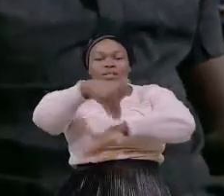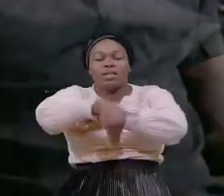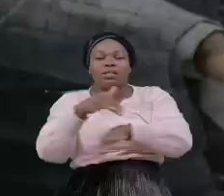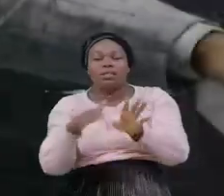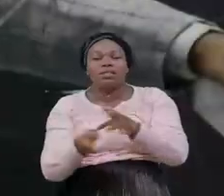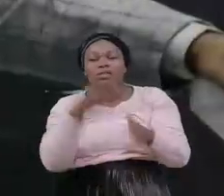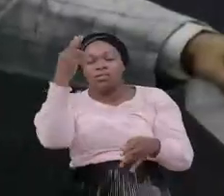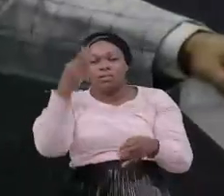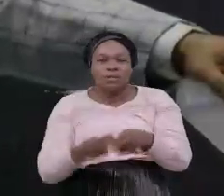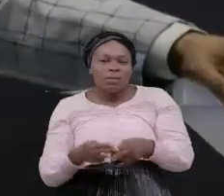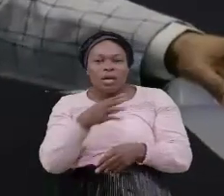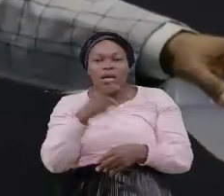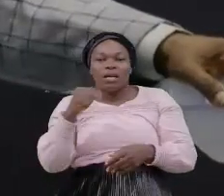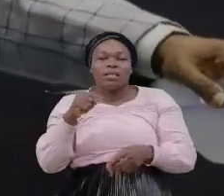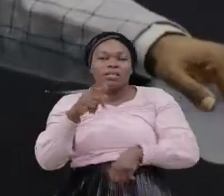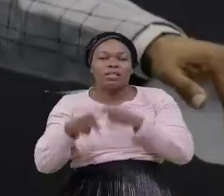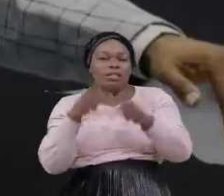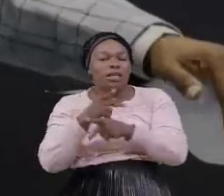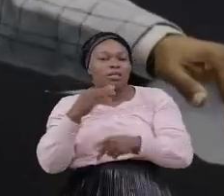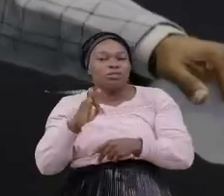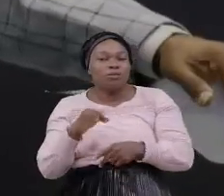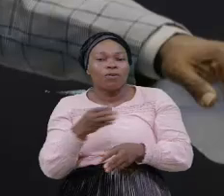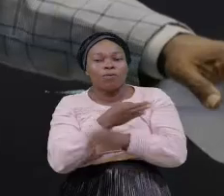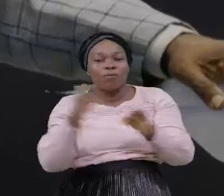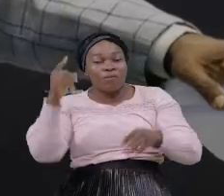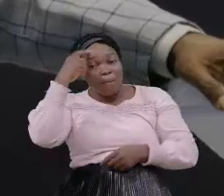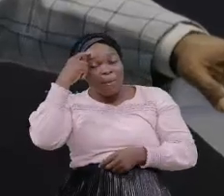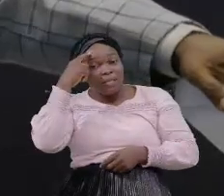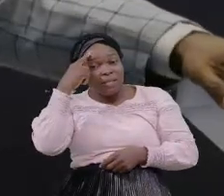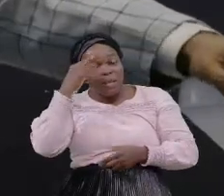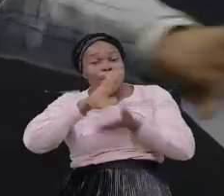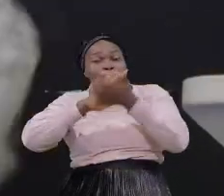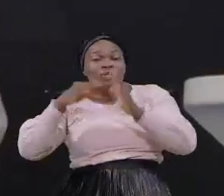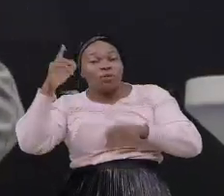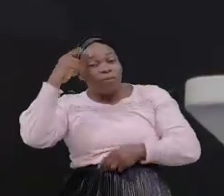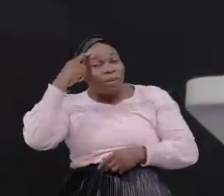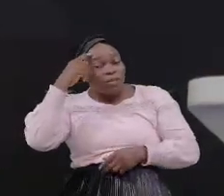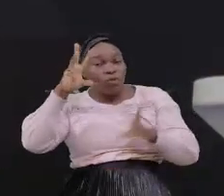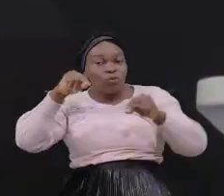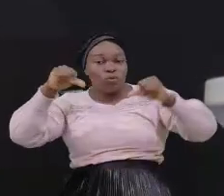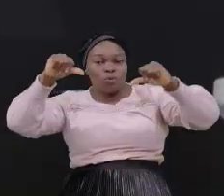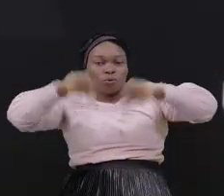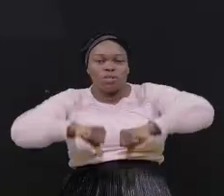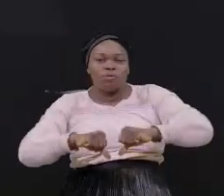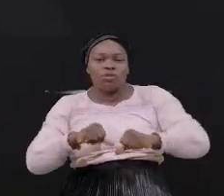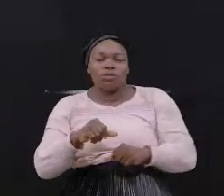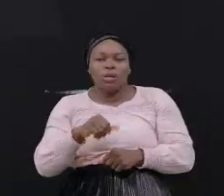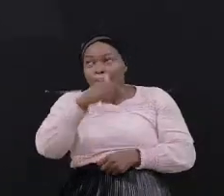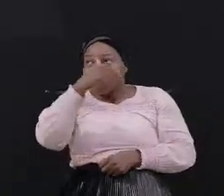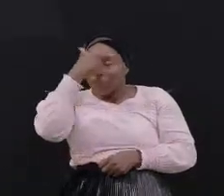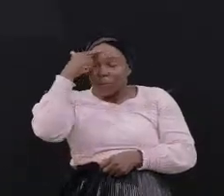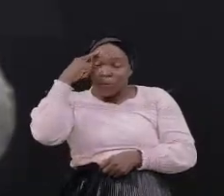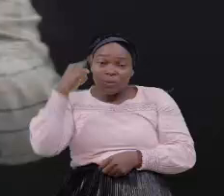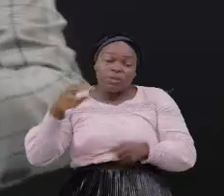free mind, peace of mind, no condemnation. Because the fullness of